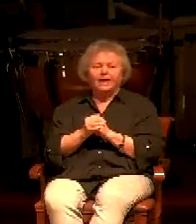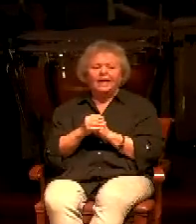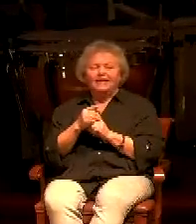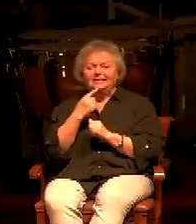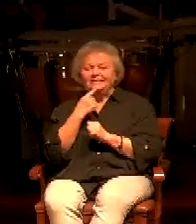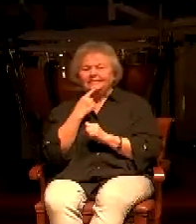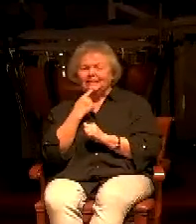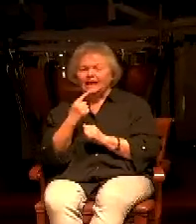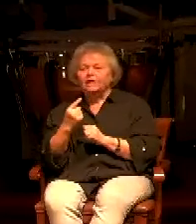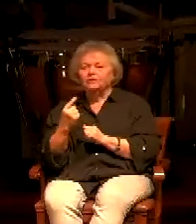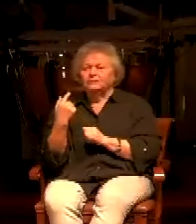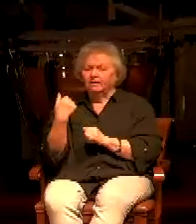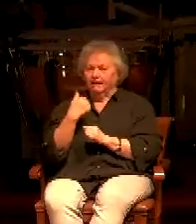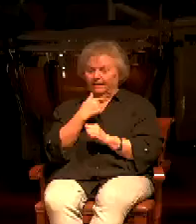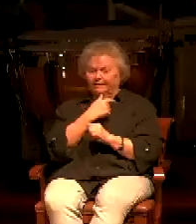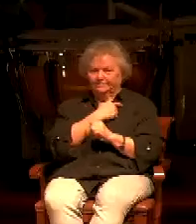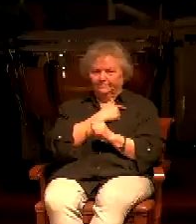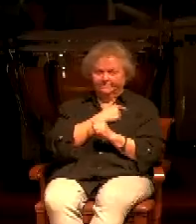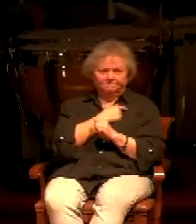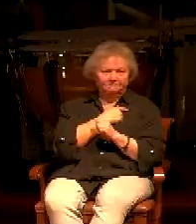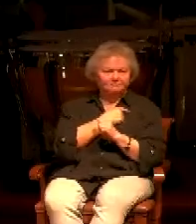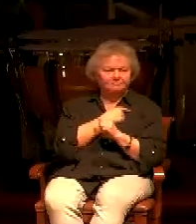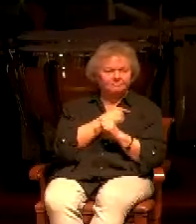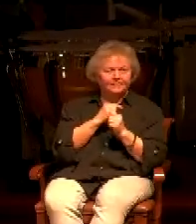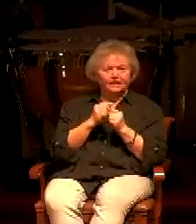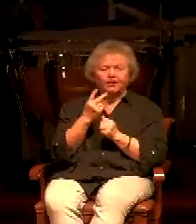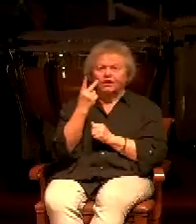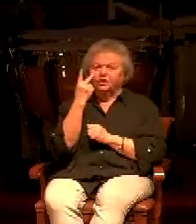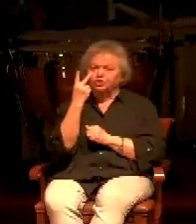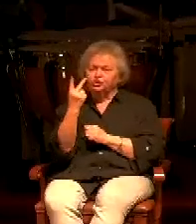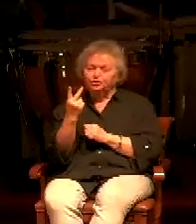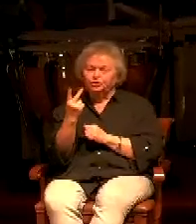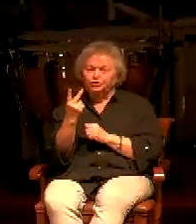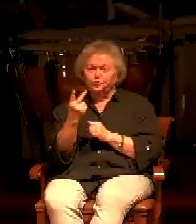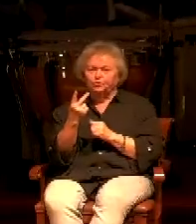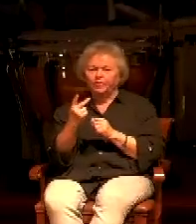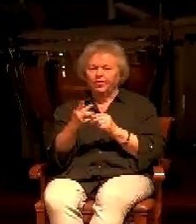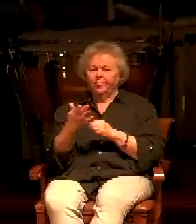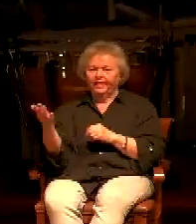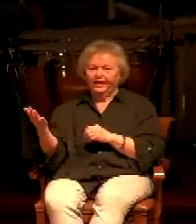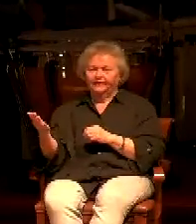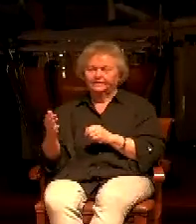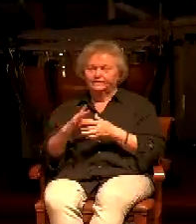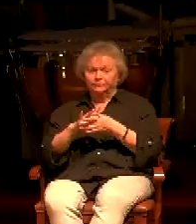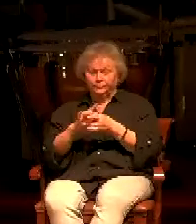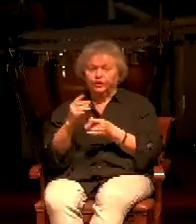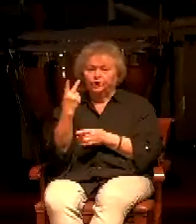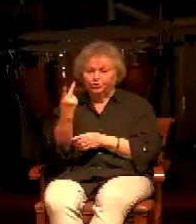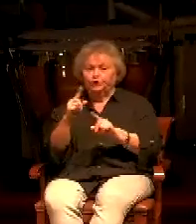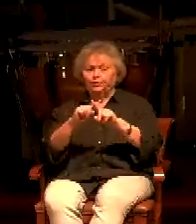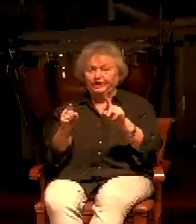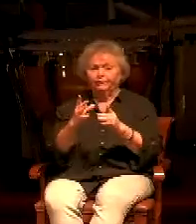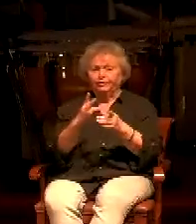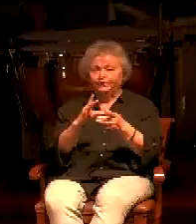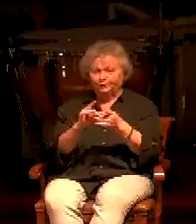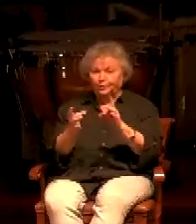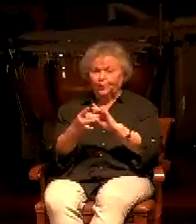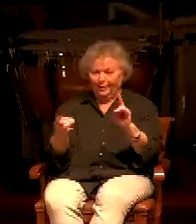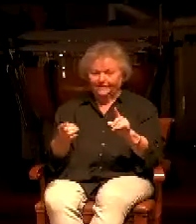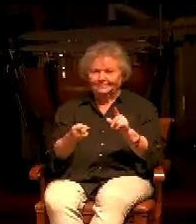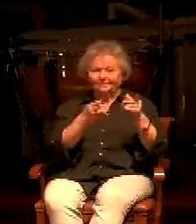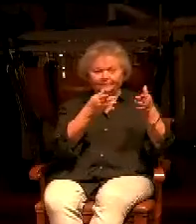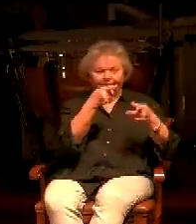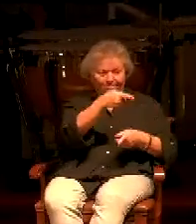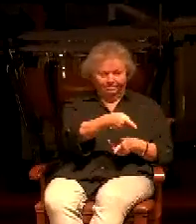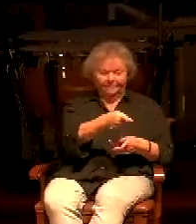the narrative in two scenes. You know how when you watch a movie, the movie will cut to one action over here, and then it will